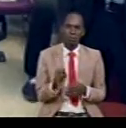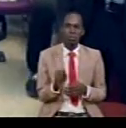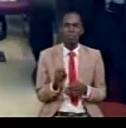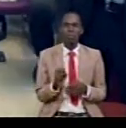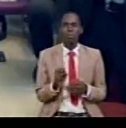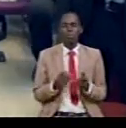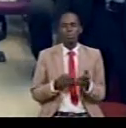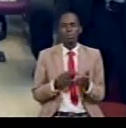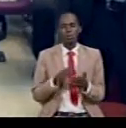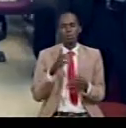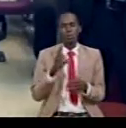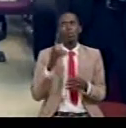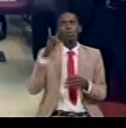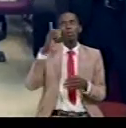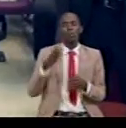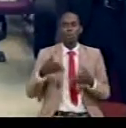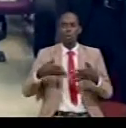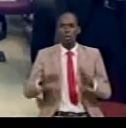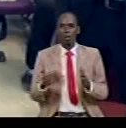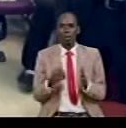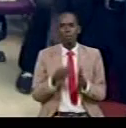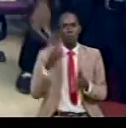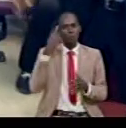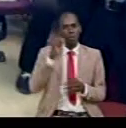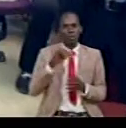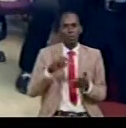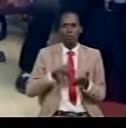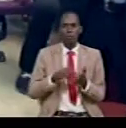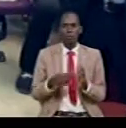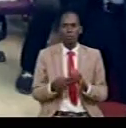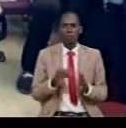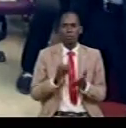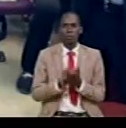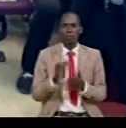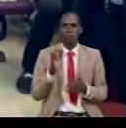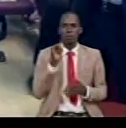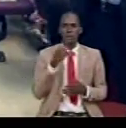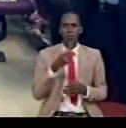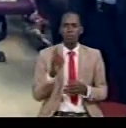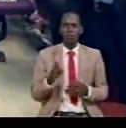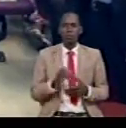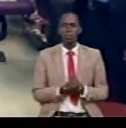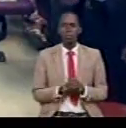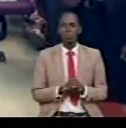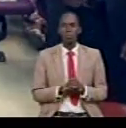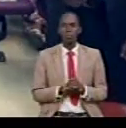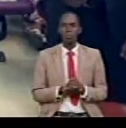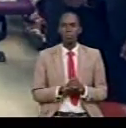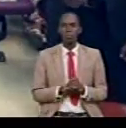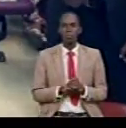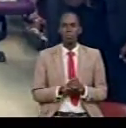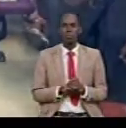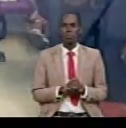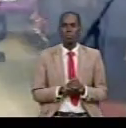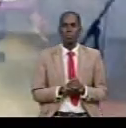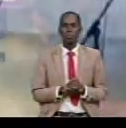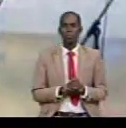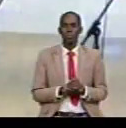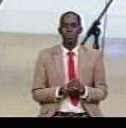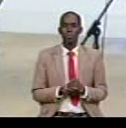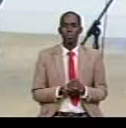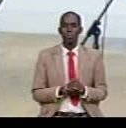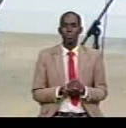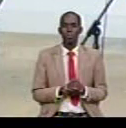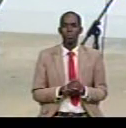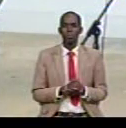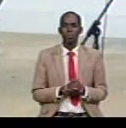God allow it for a purpose? That's my question. Thank you. In the passage you've read